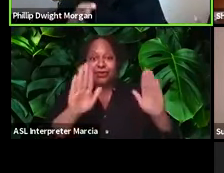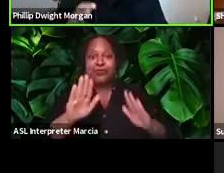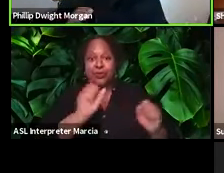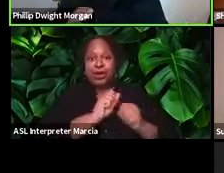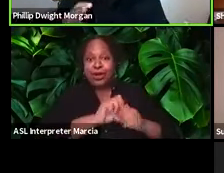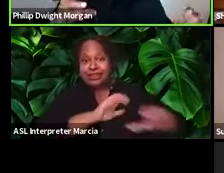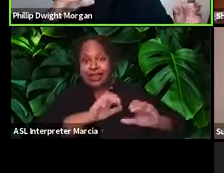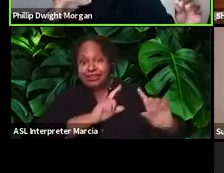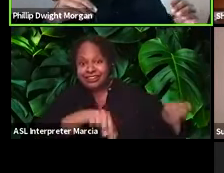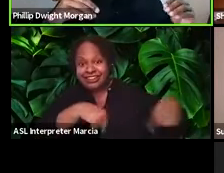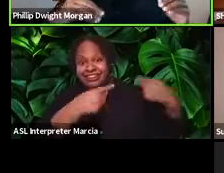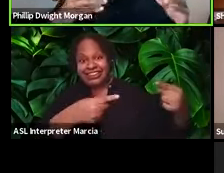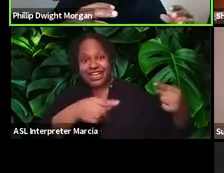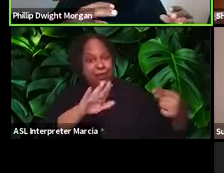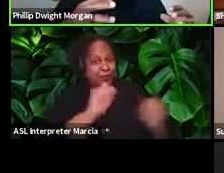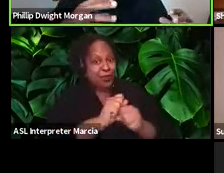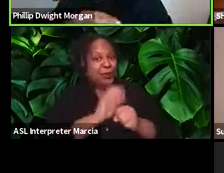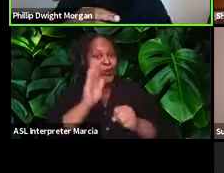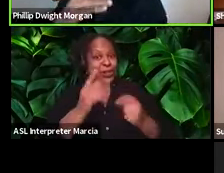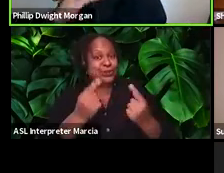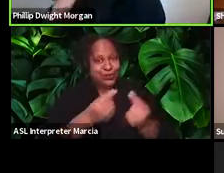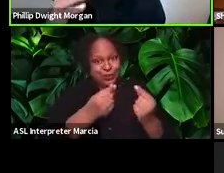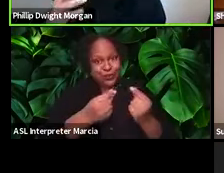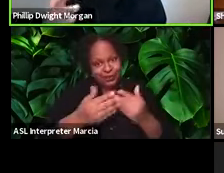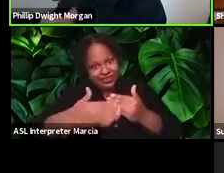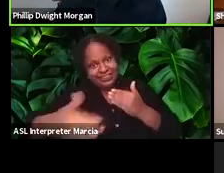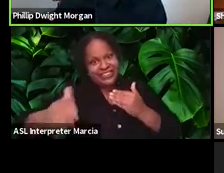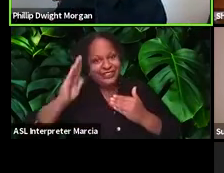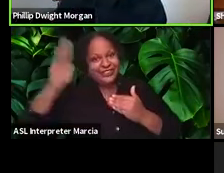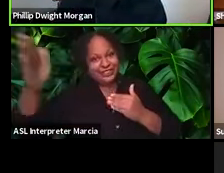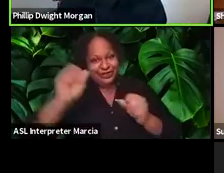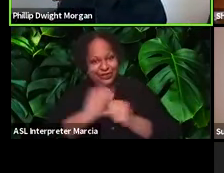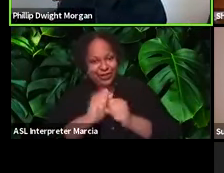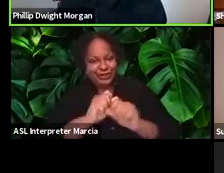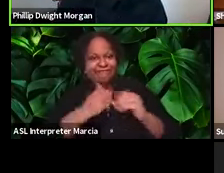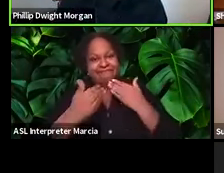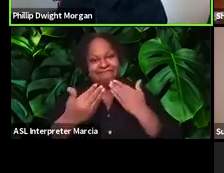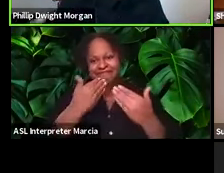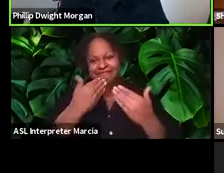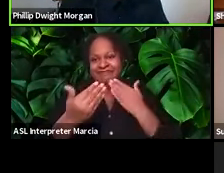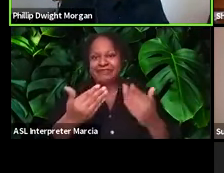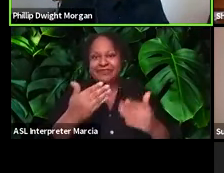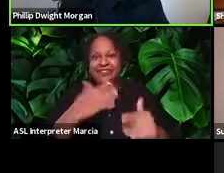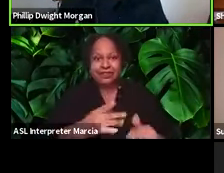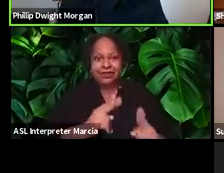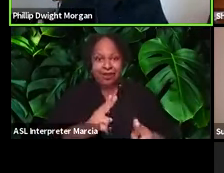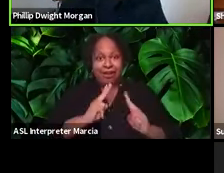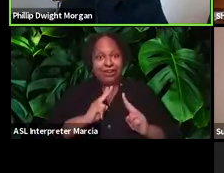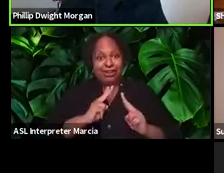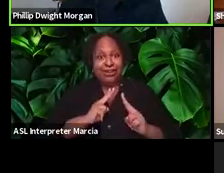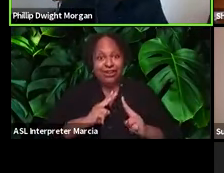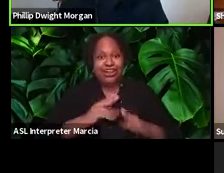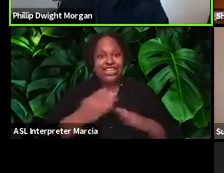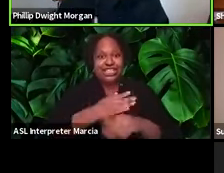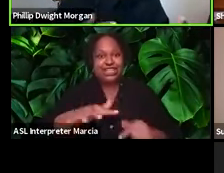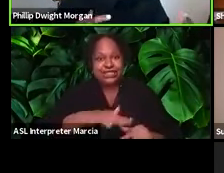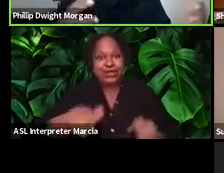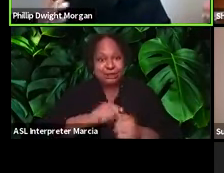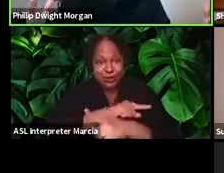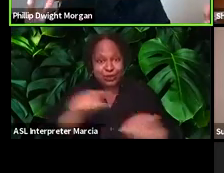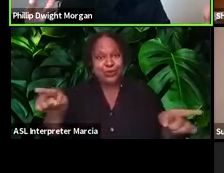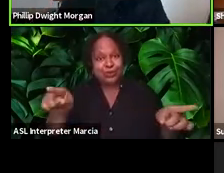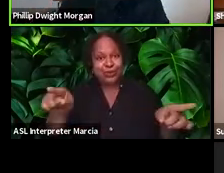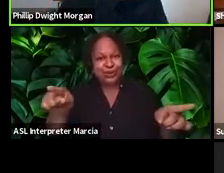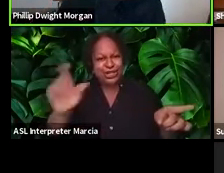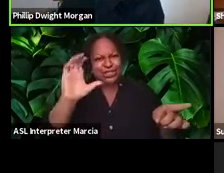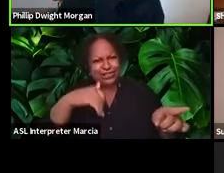that you've done, the work that you're doing, and the work that you will do. It's been a tremendous honor to share space with you during this